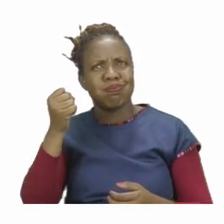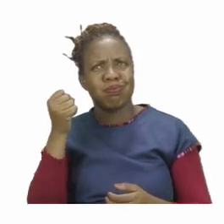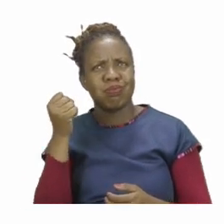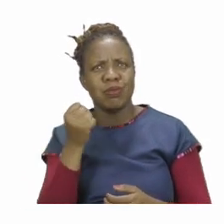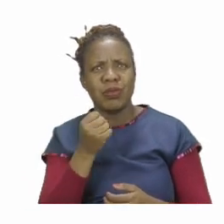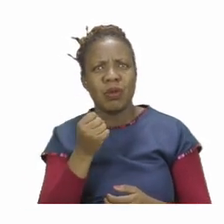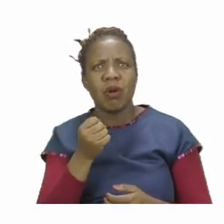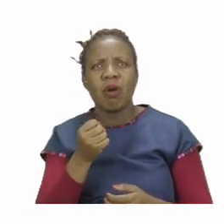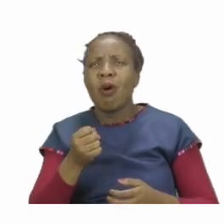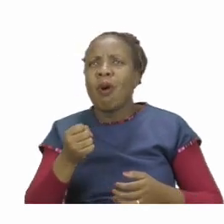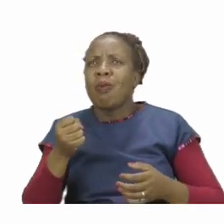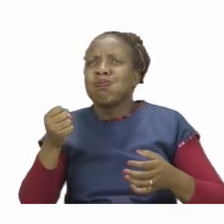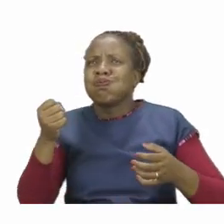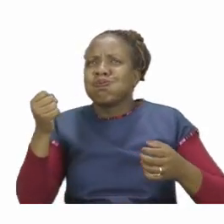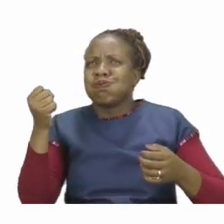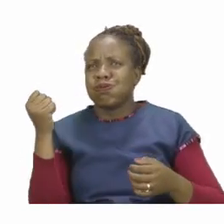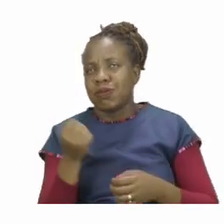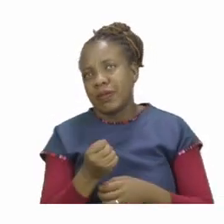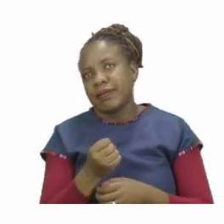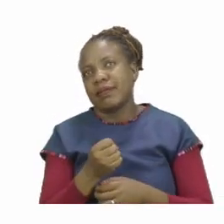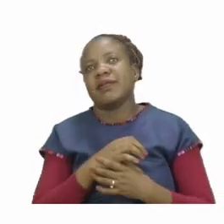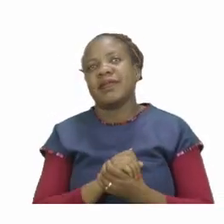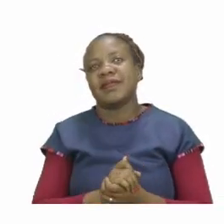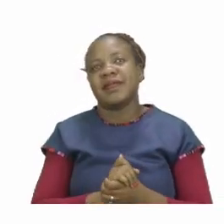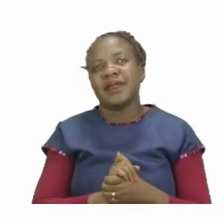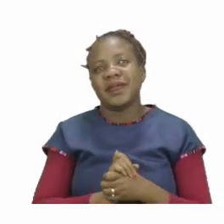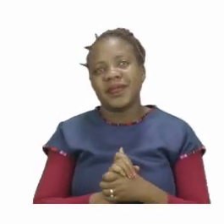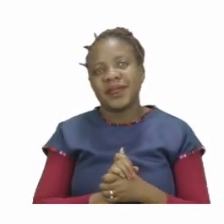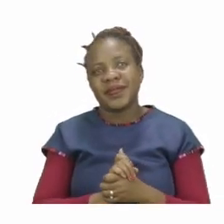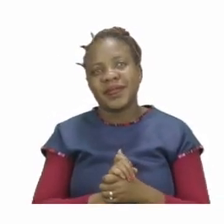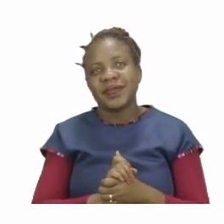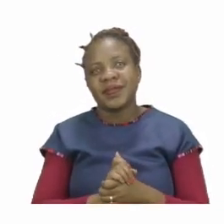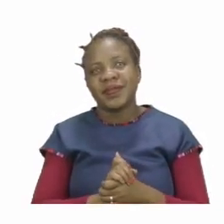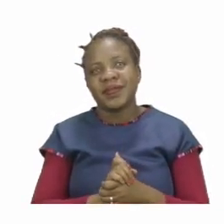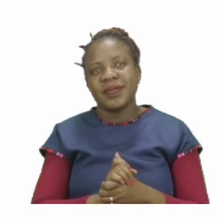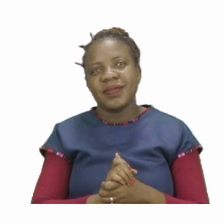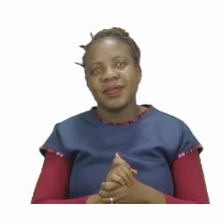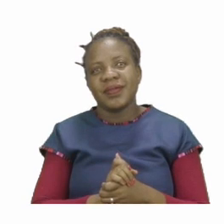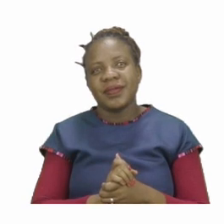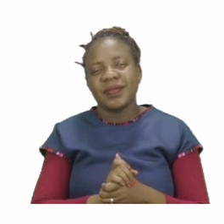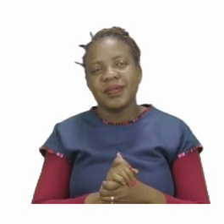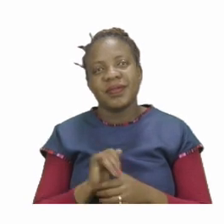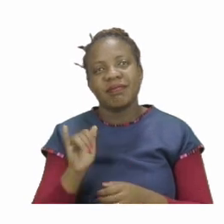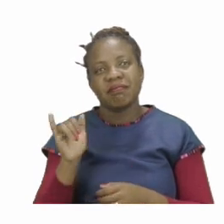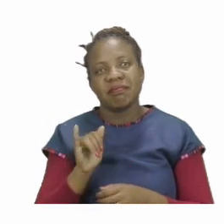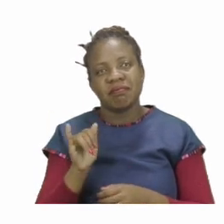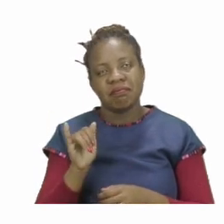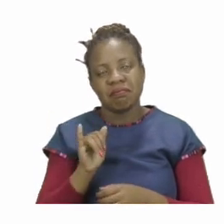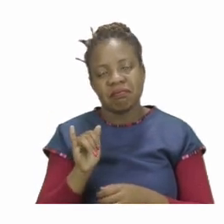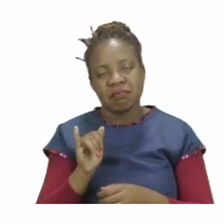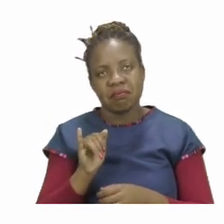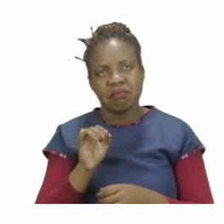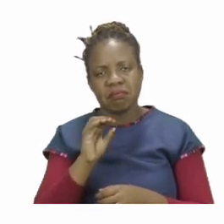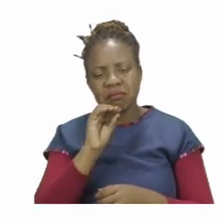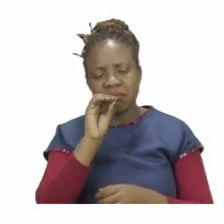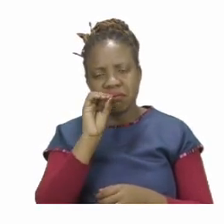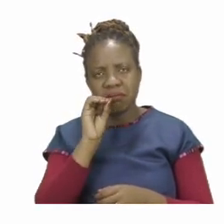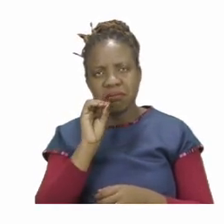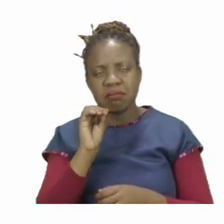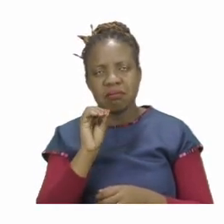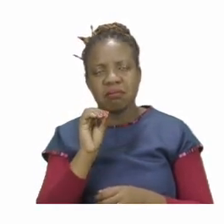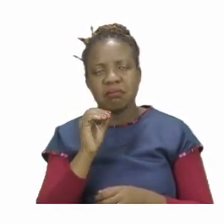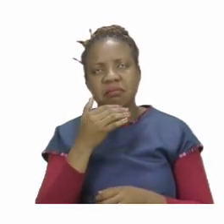Or the dog is biggest? Which one fits better?